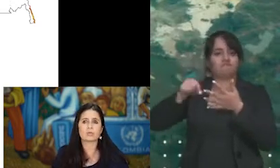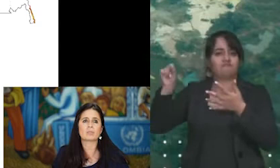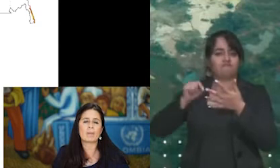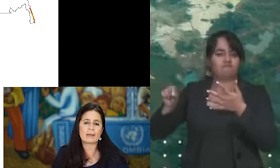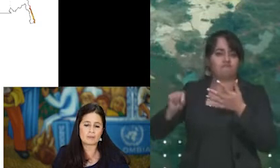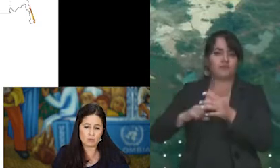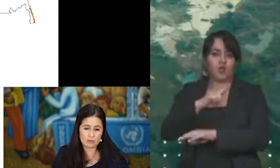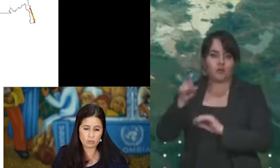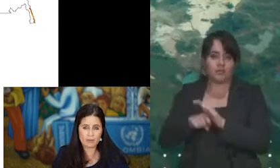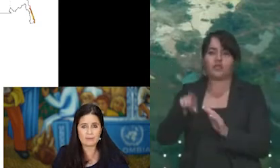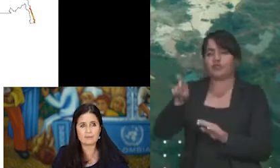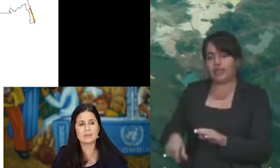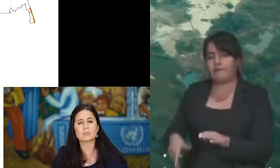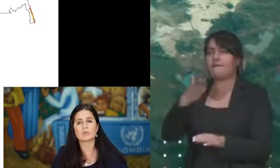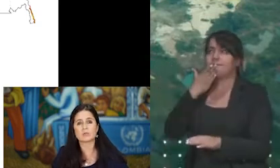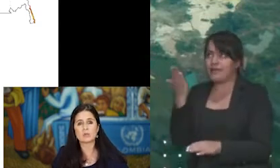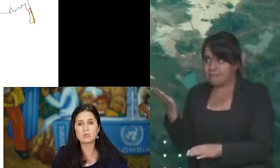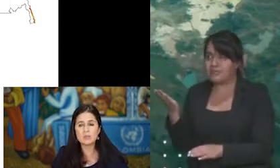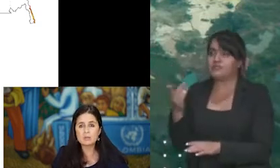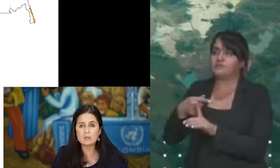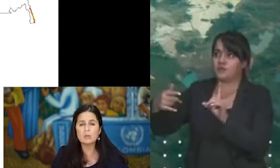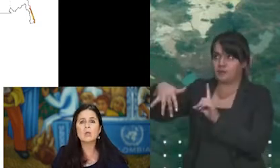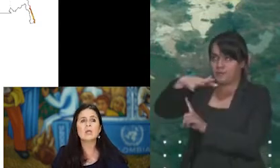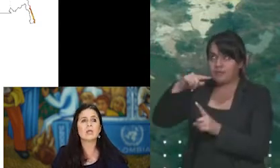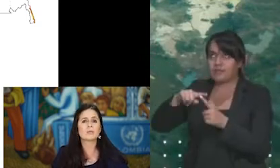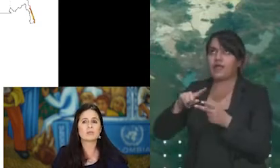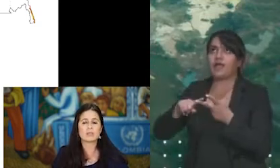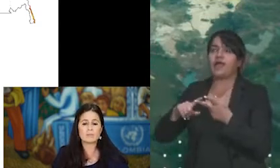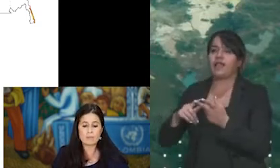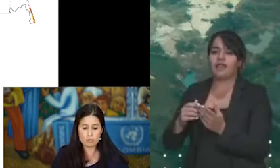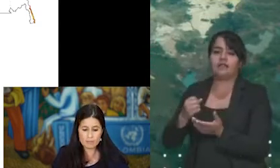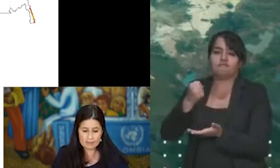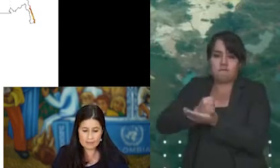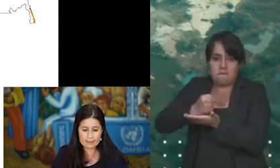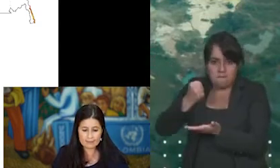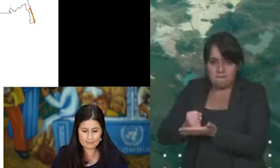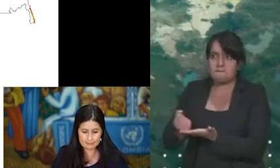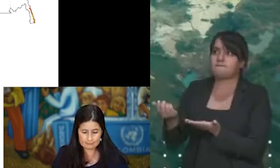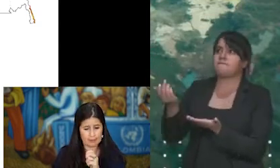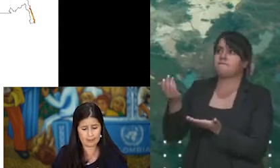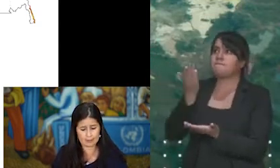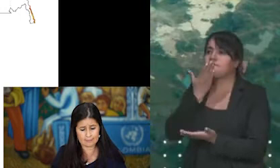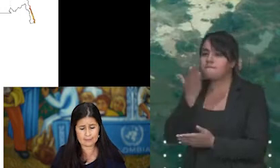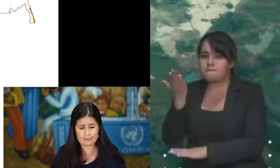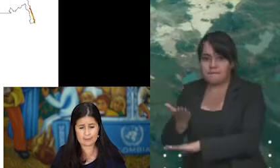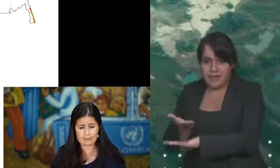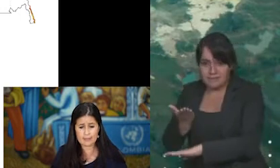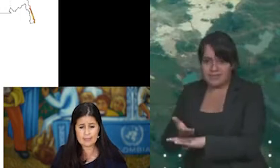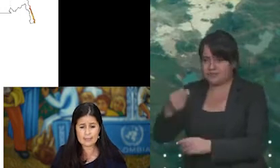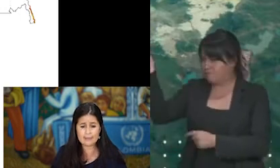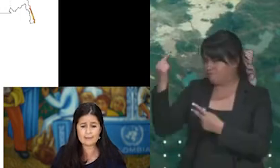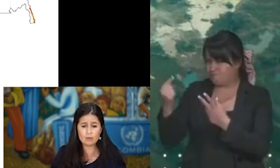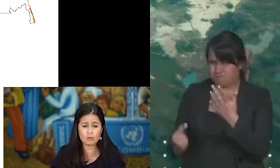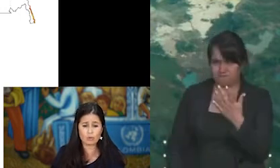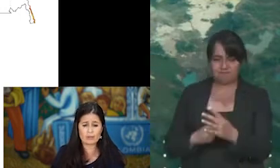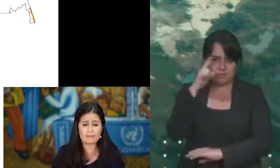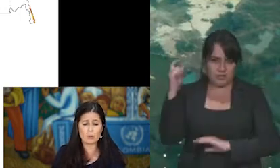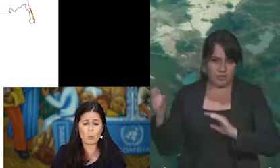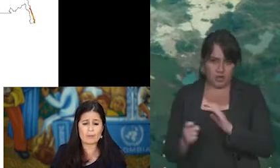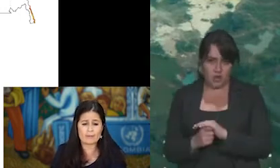requirements. This means that we need a deed, environmental permit, etc. And this is interesting because in these 2 areas we